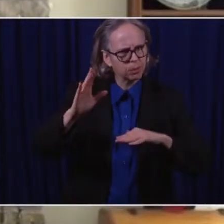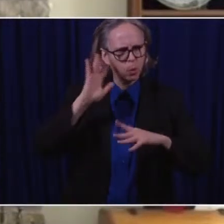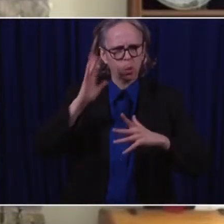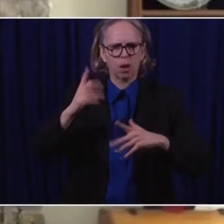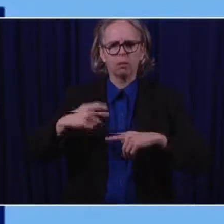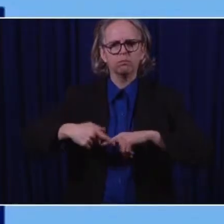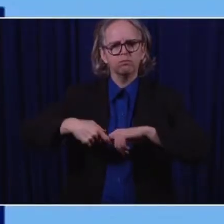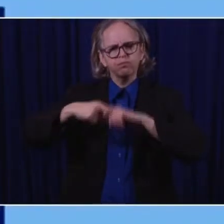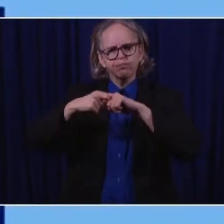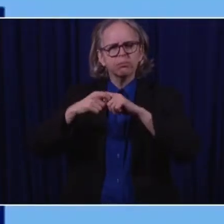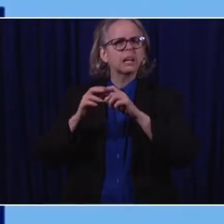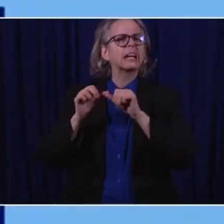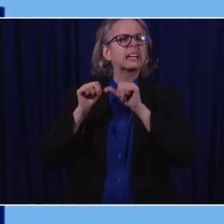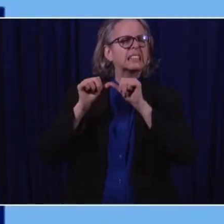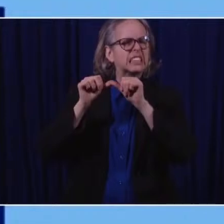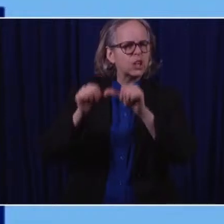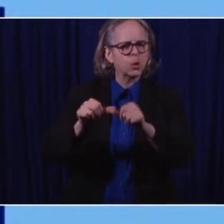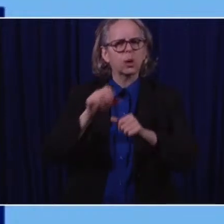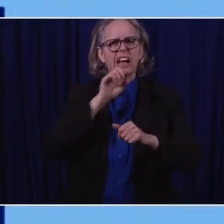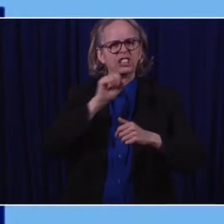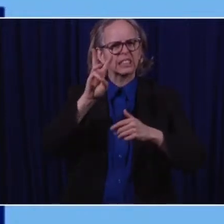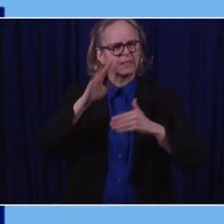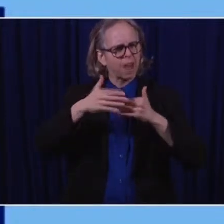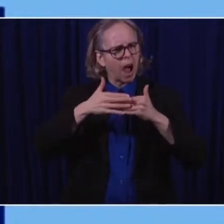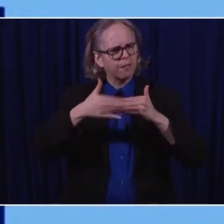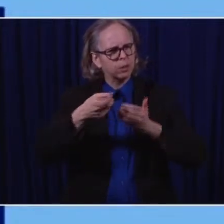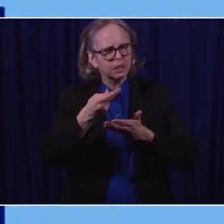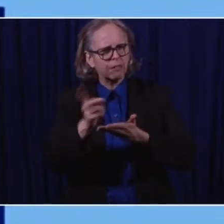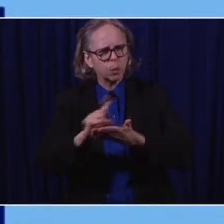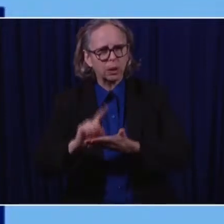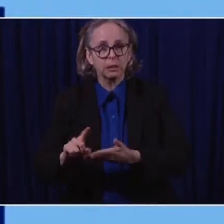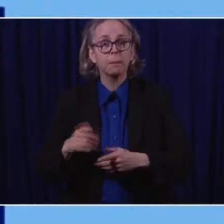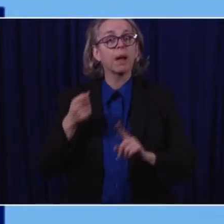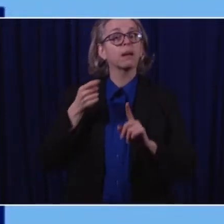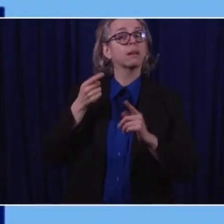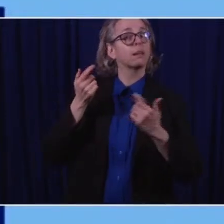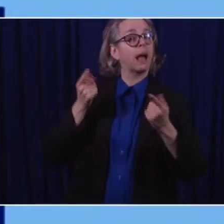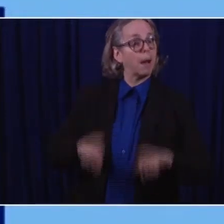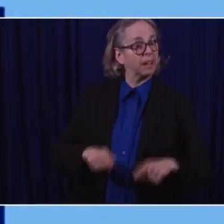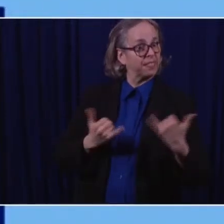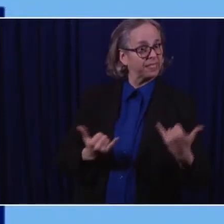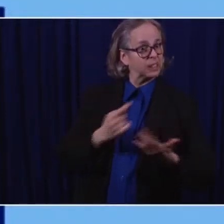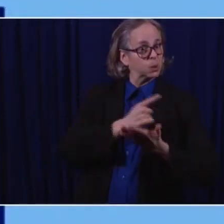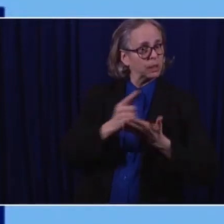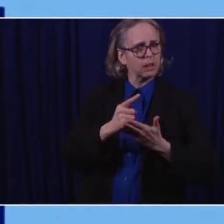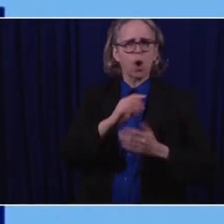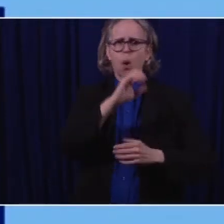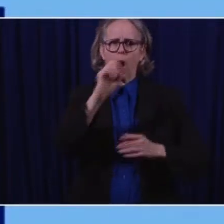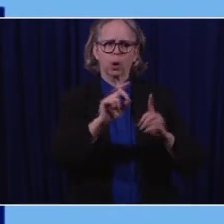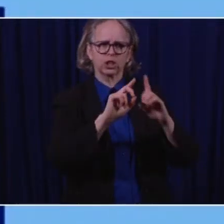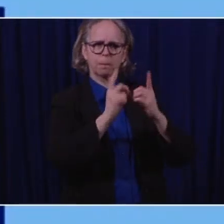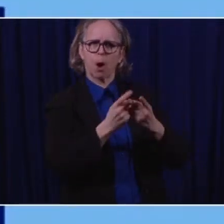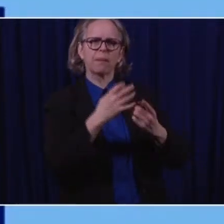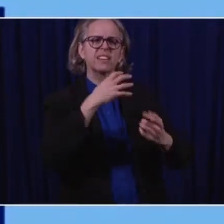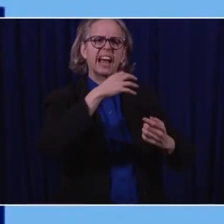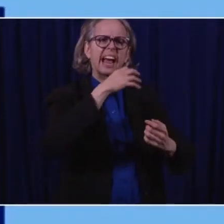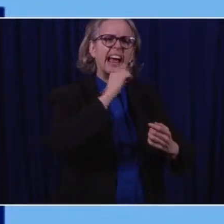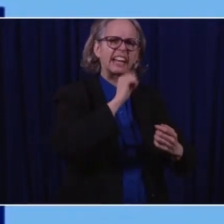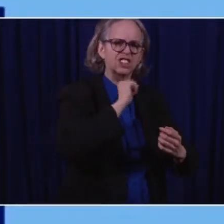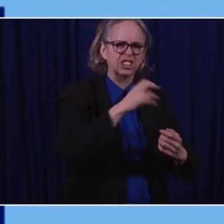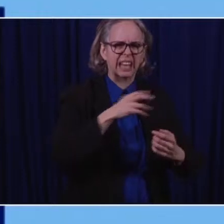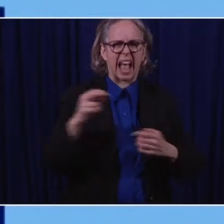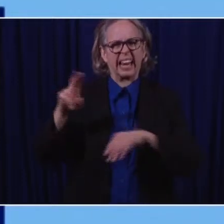efforts of the Ohio Department of Aging, as well as the Ohio National Guard, we've begun to deliver vaccines directly into